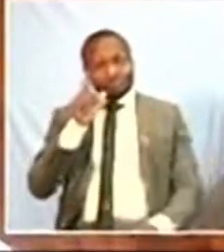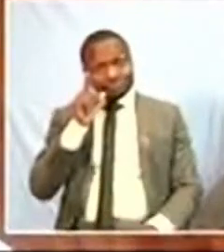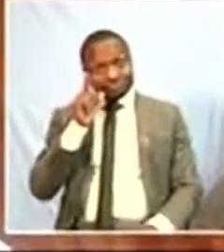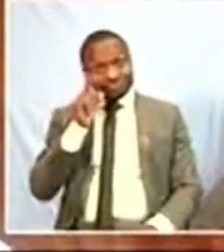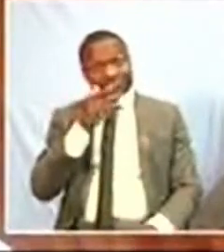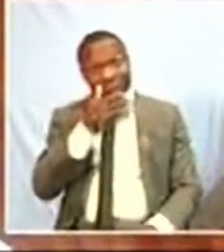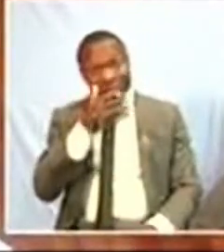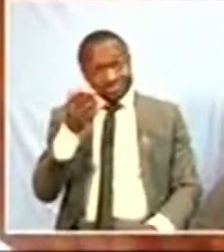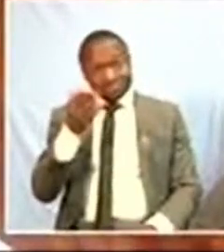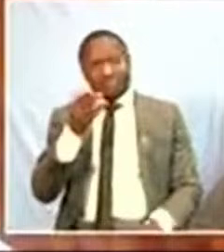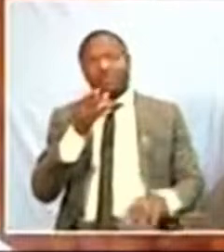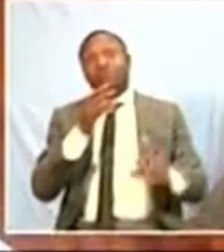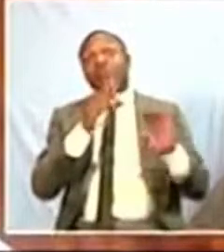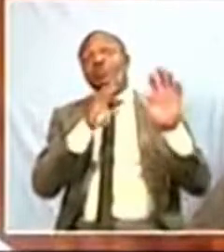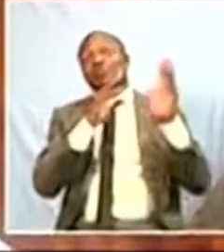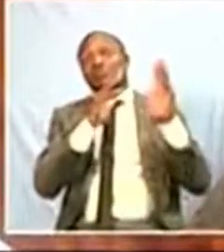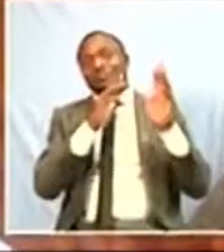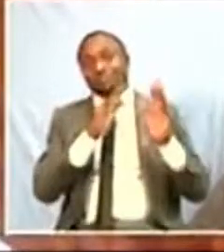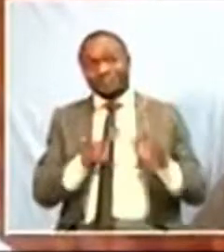and